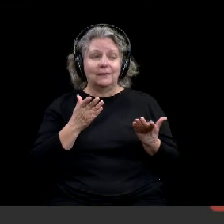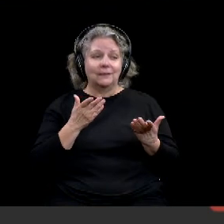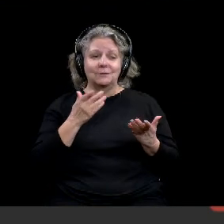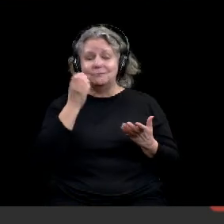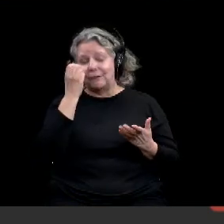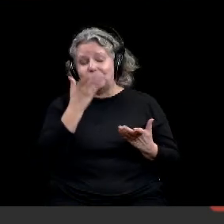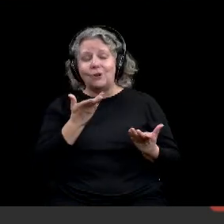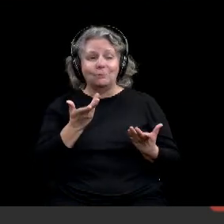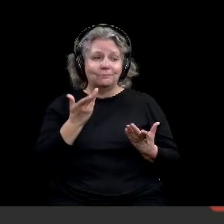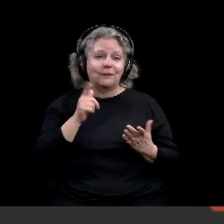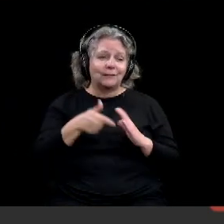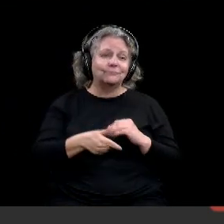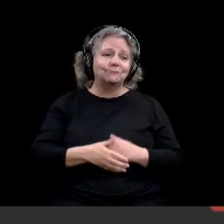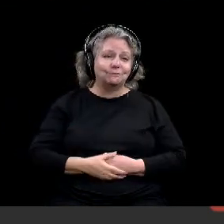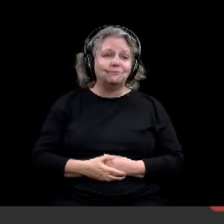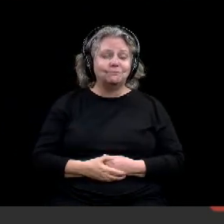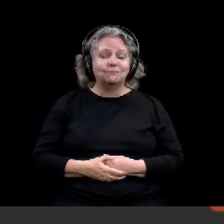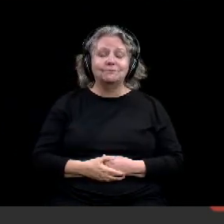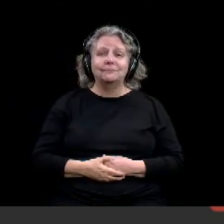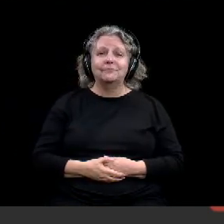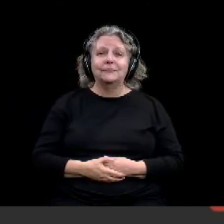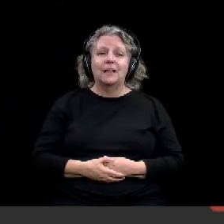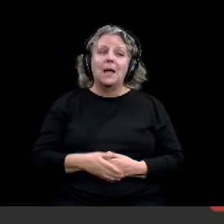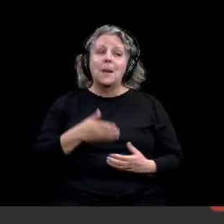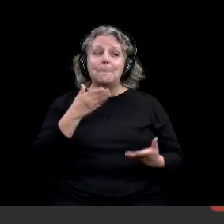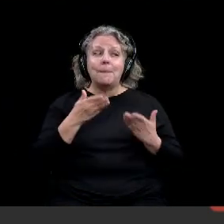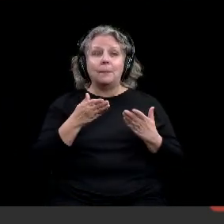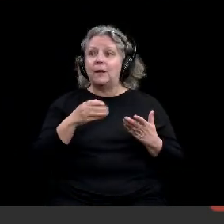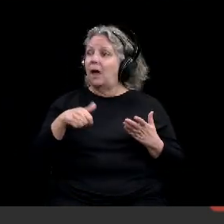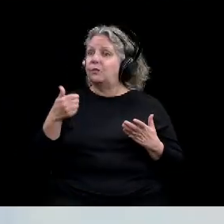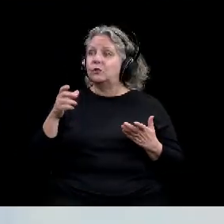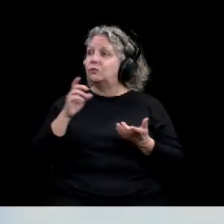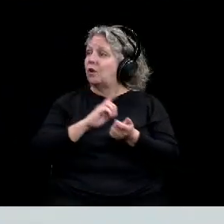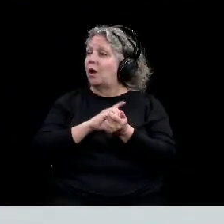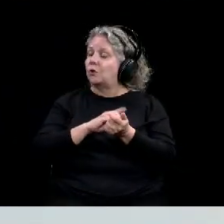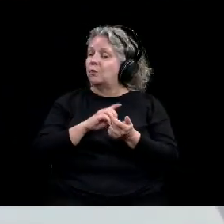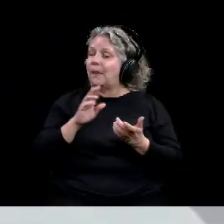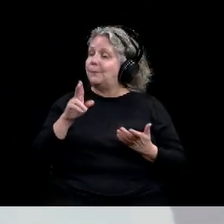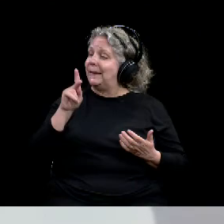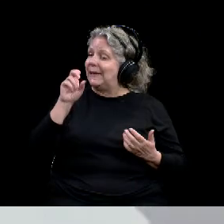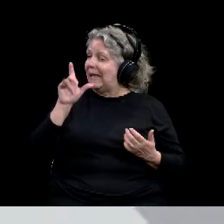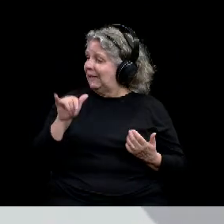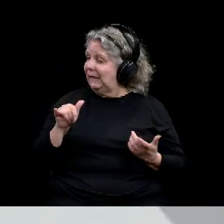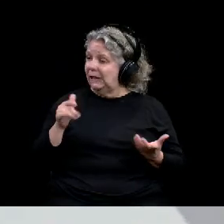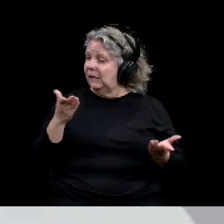Maybe one of the other docs or Kelly is more up to date than I am.